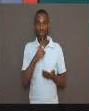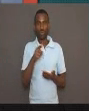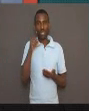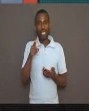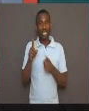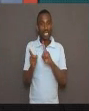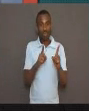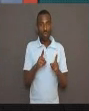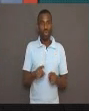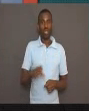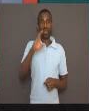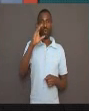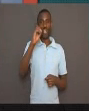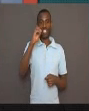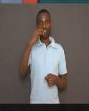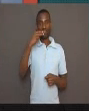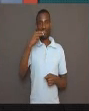water molecules.